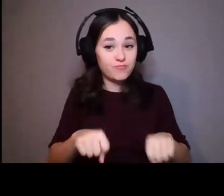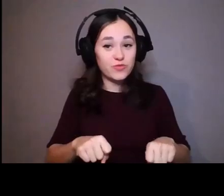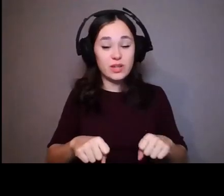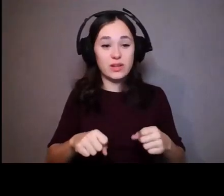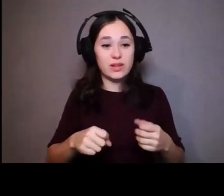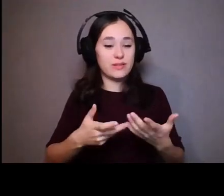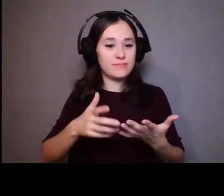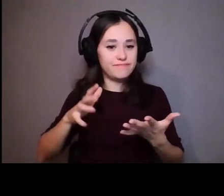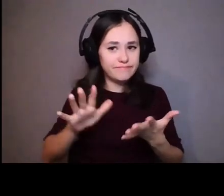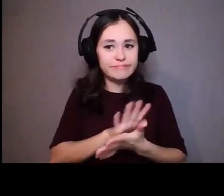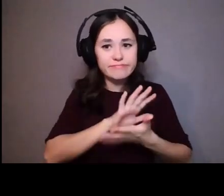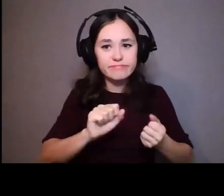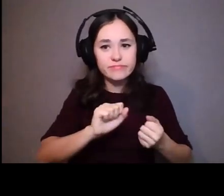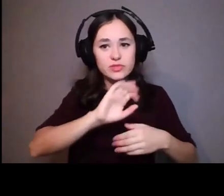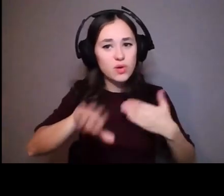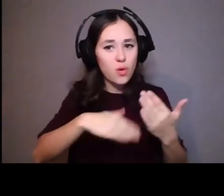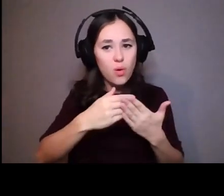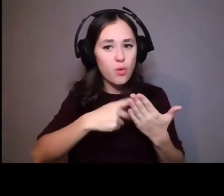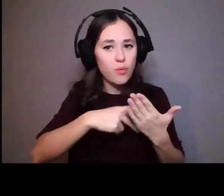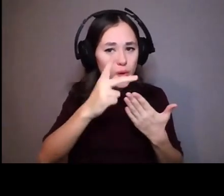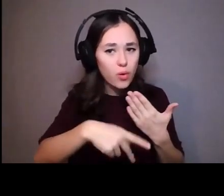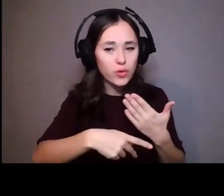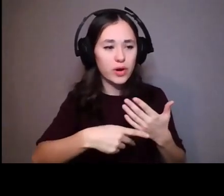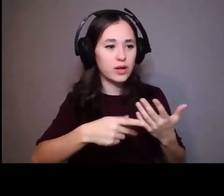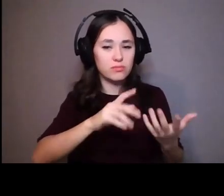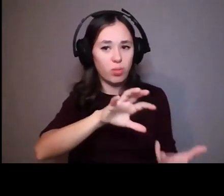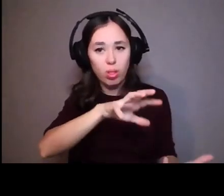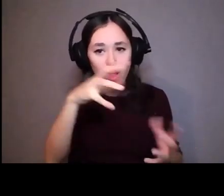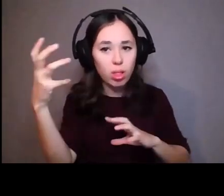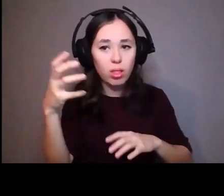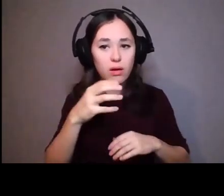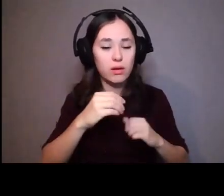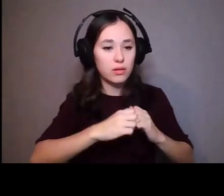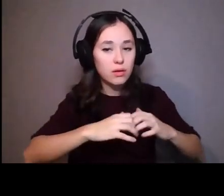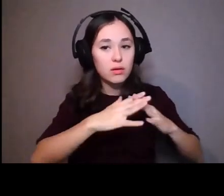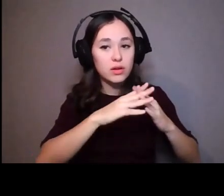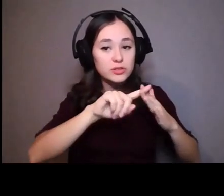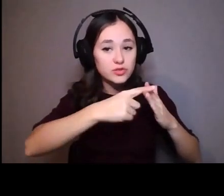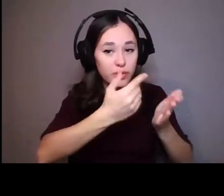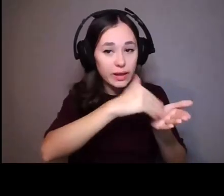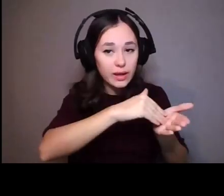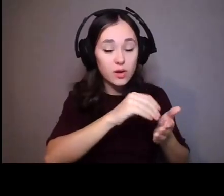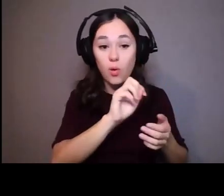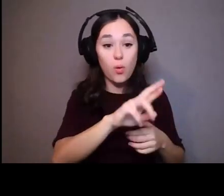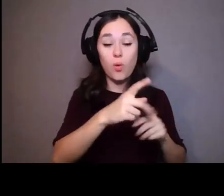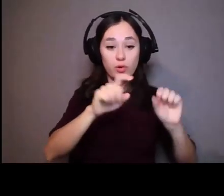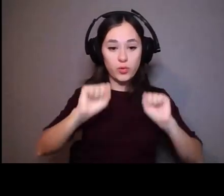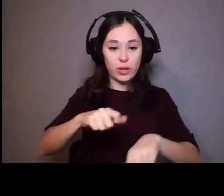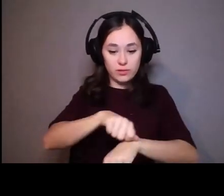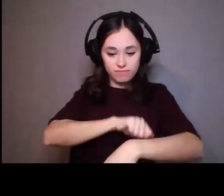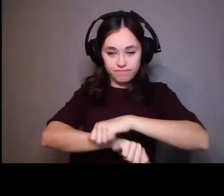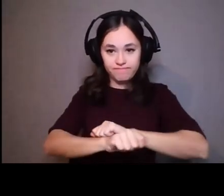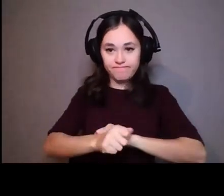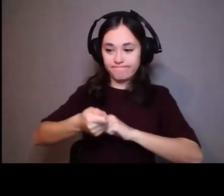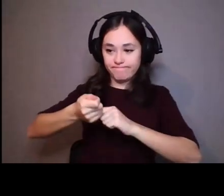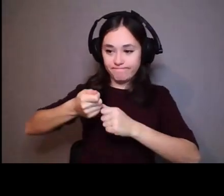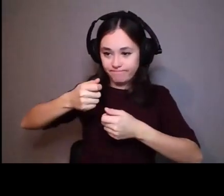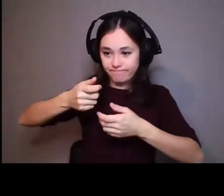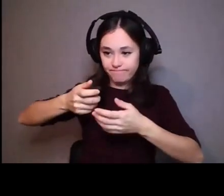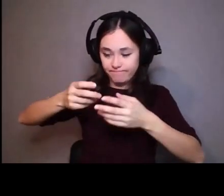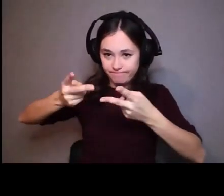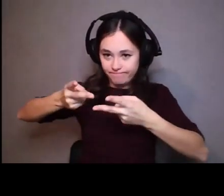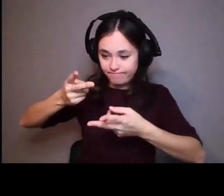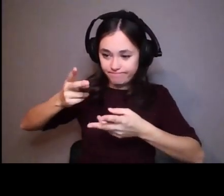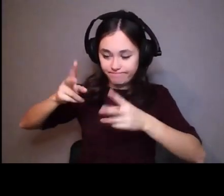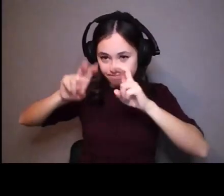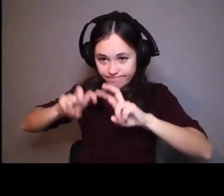purpose, or you can take a scalpel and really look for value in the program. And that's what we're focused on, is how do we find value in the program that brings